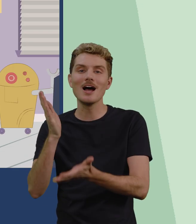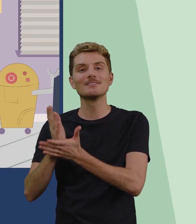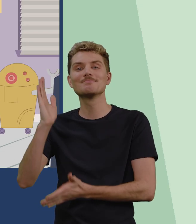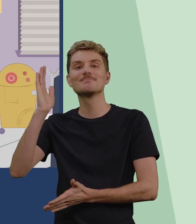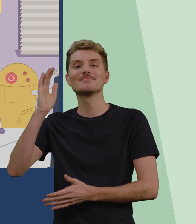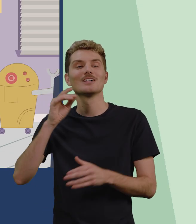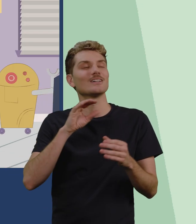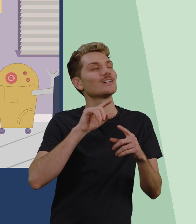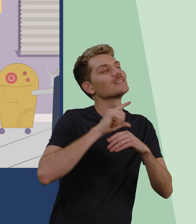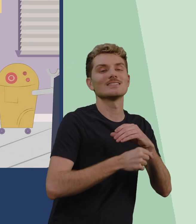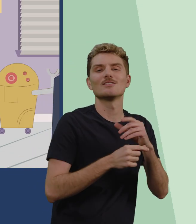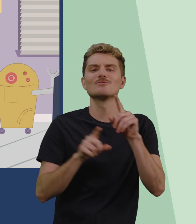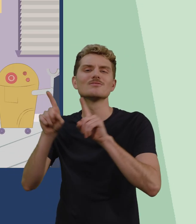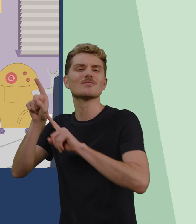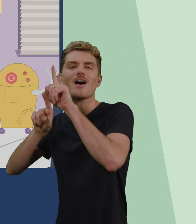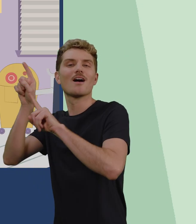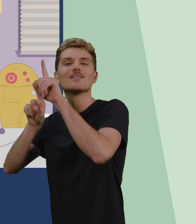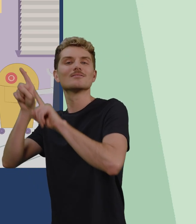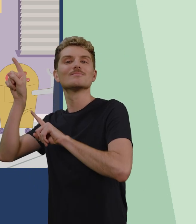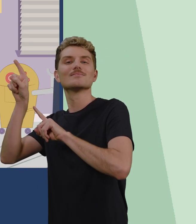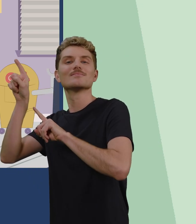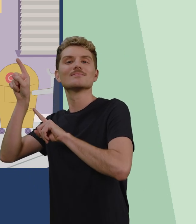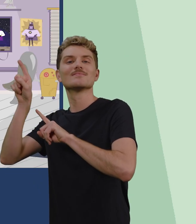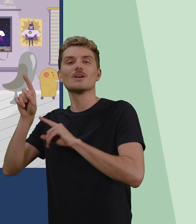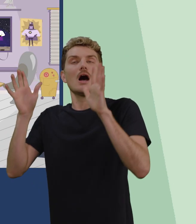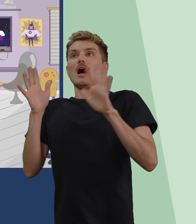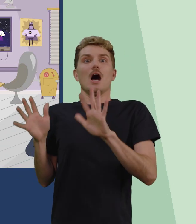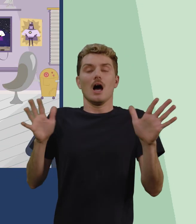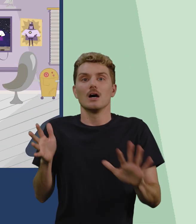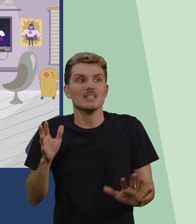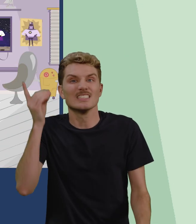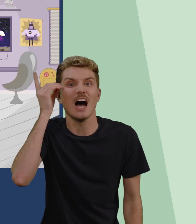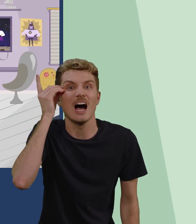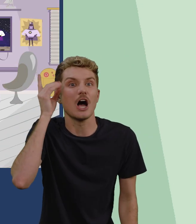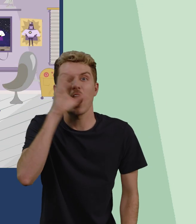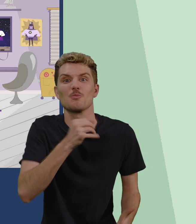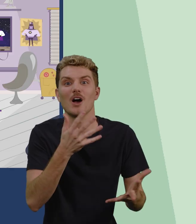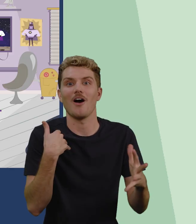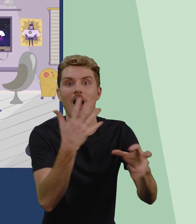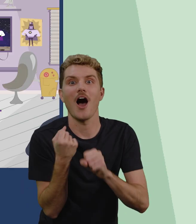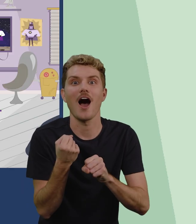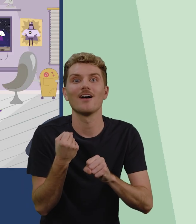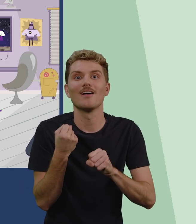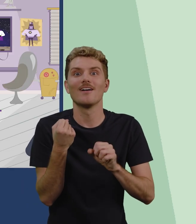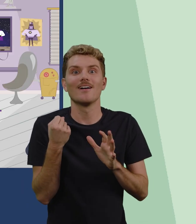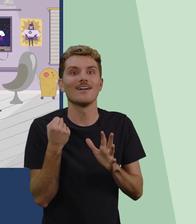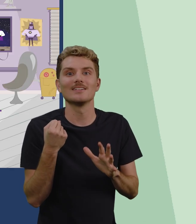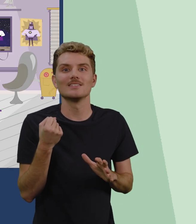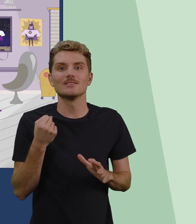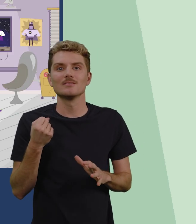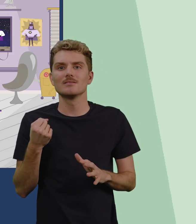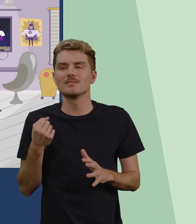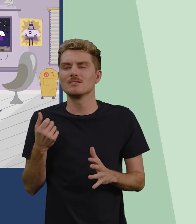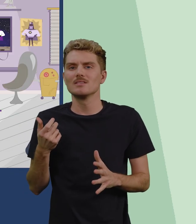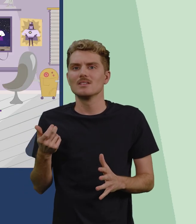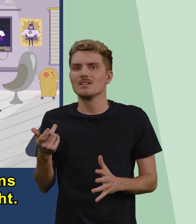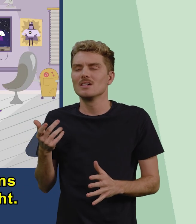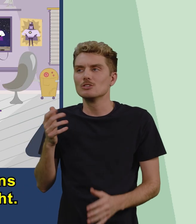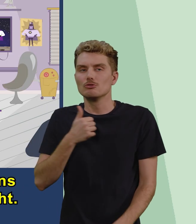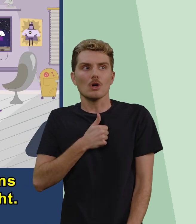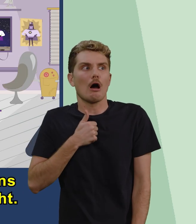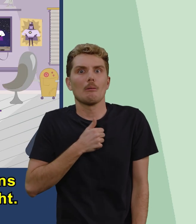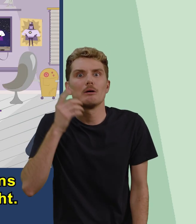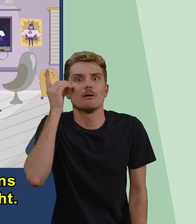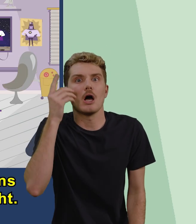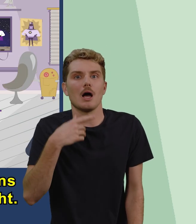Okay, to Saturn, then the stars. Dexter! Huh? Guess what I got?